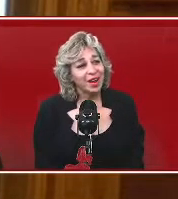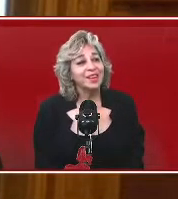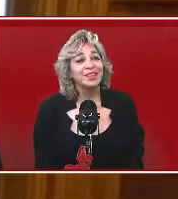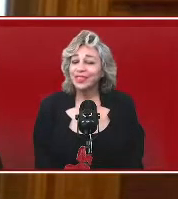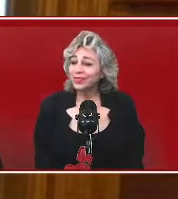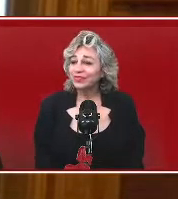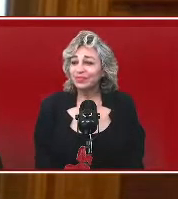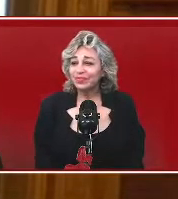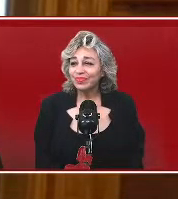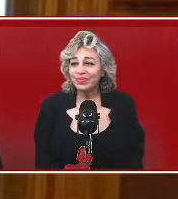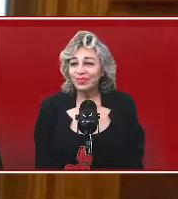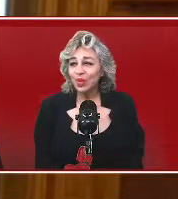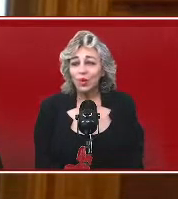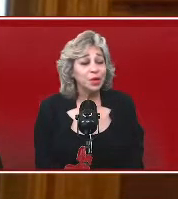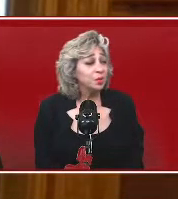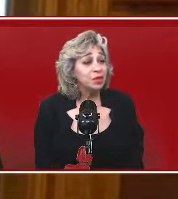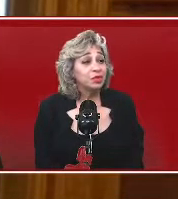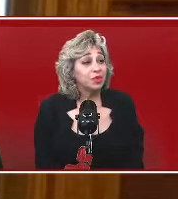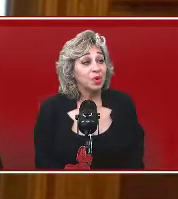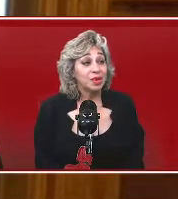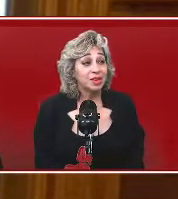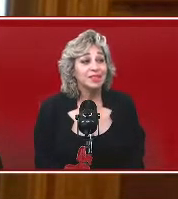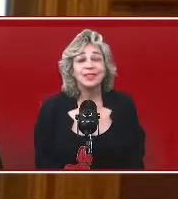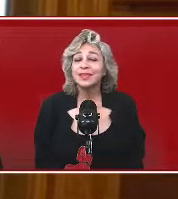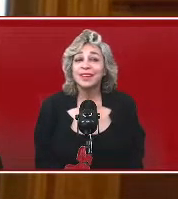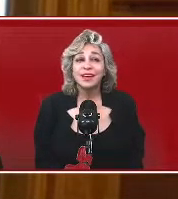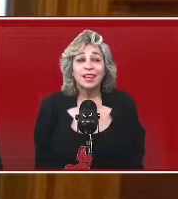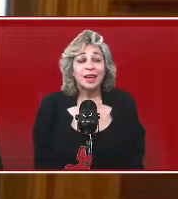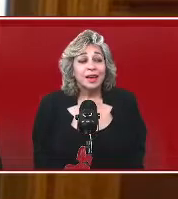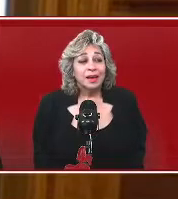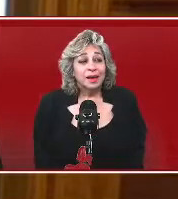Impressive, right? What beautiful words.